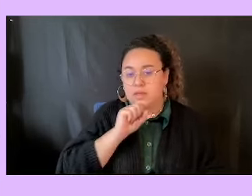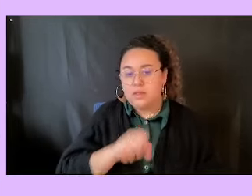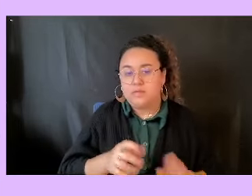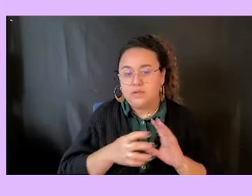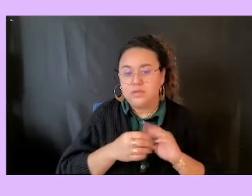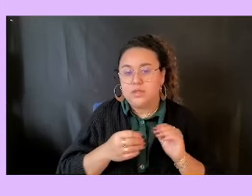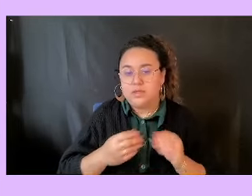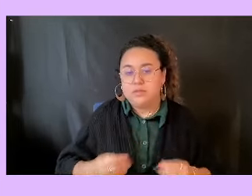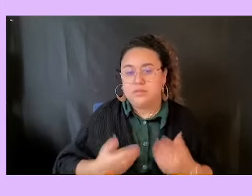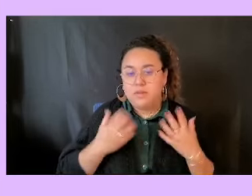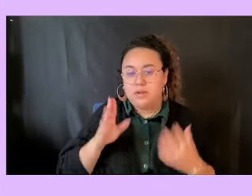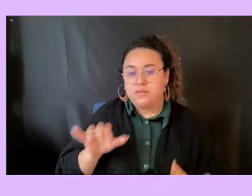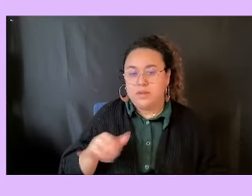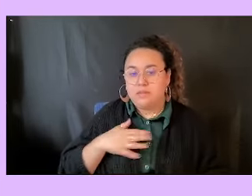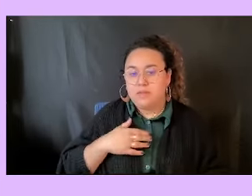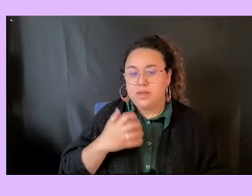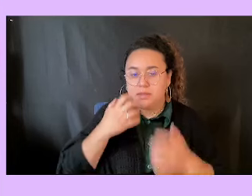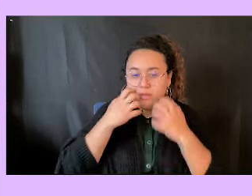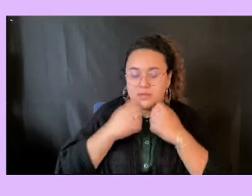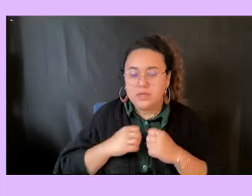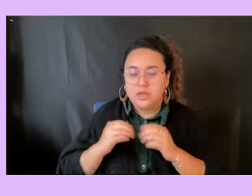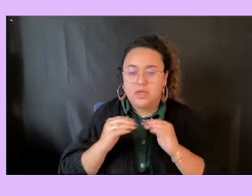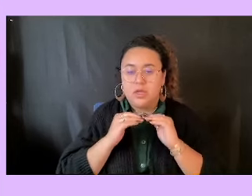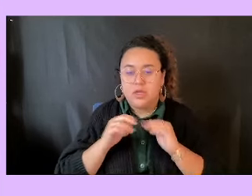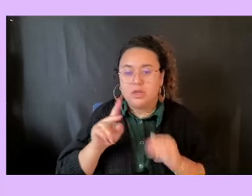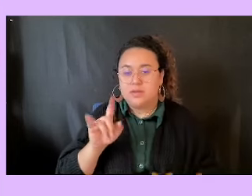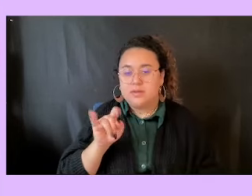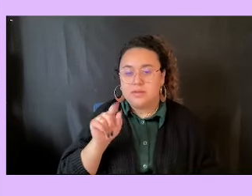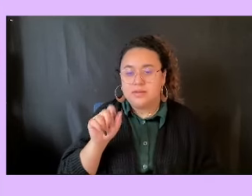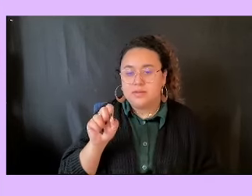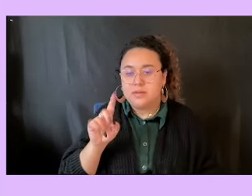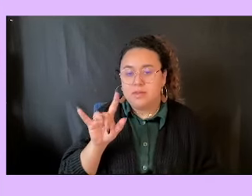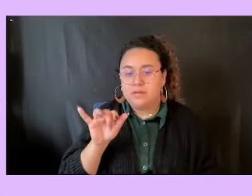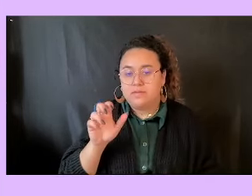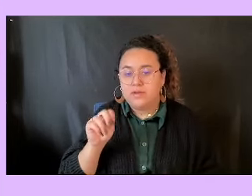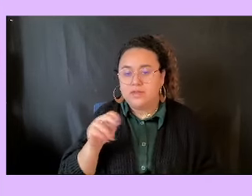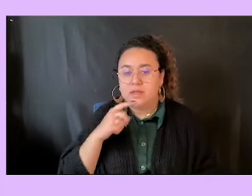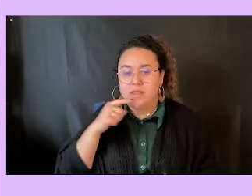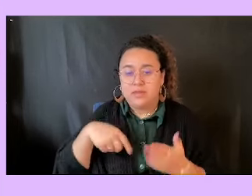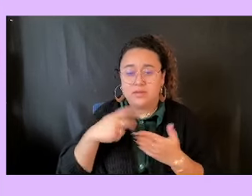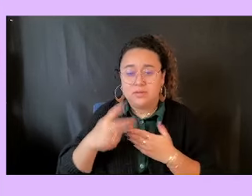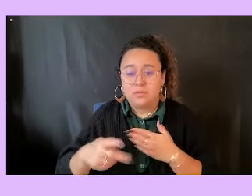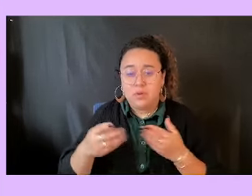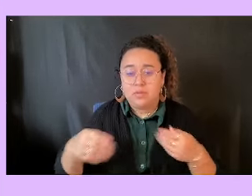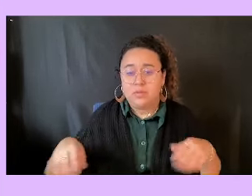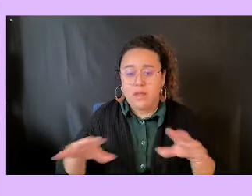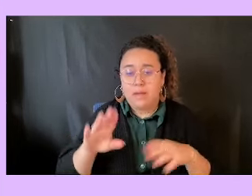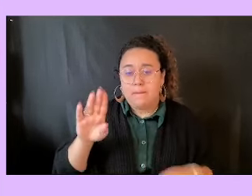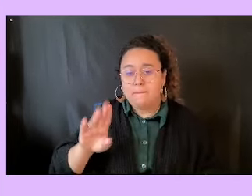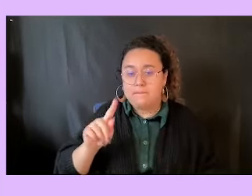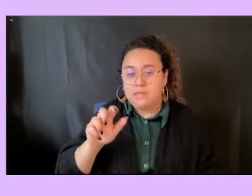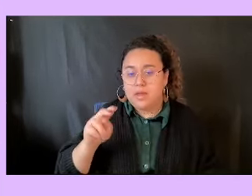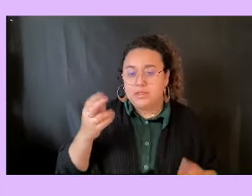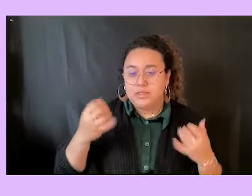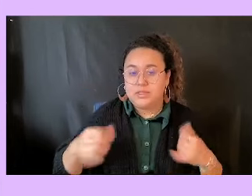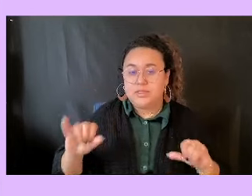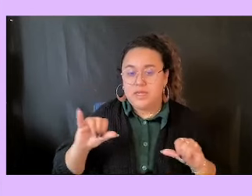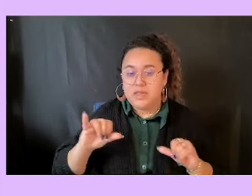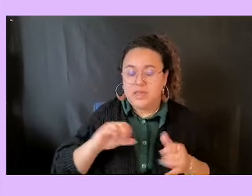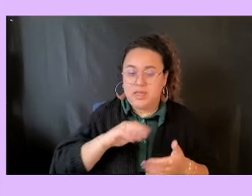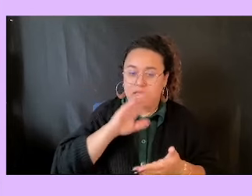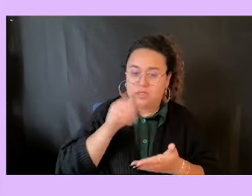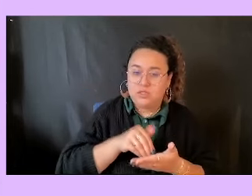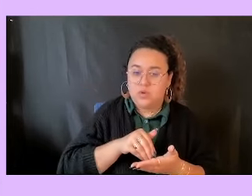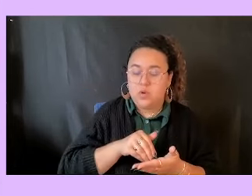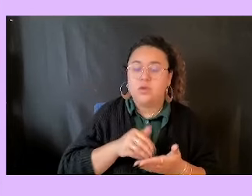inspired by my dear colleague Keita Sullivan, who likes to say that this is pilgrim land, I will add that Boston is still at its core a city that